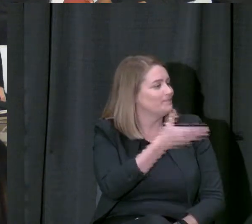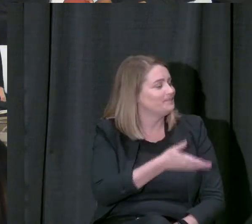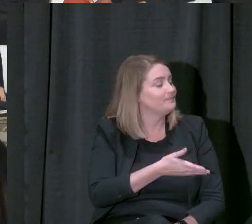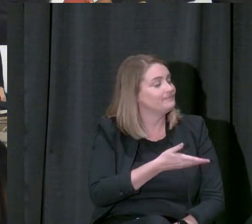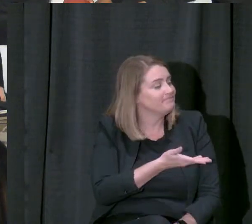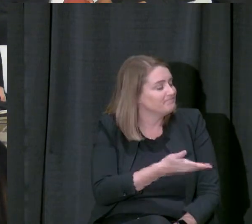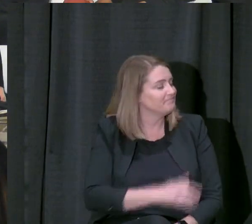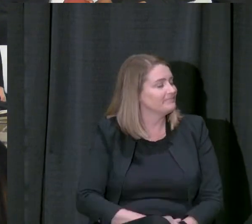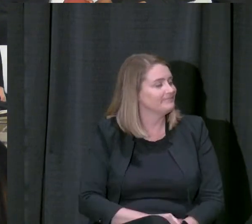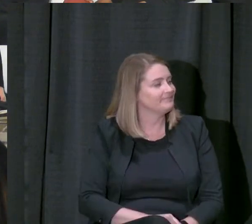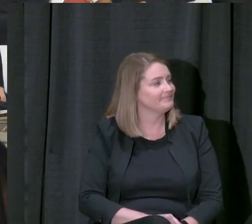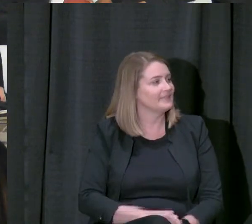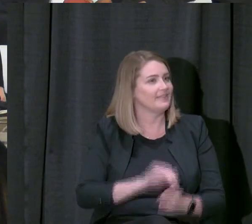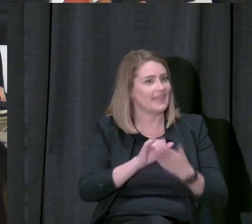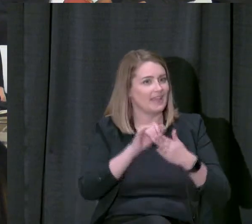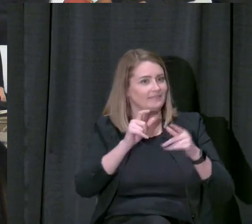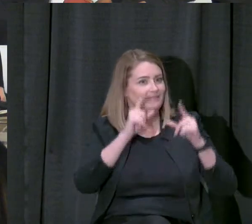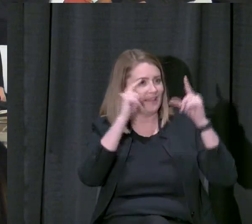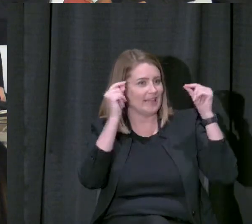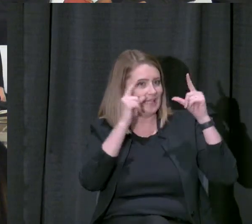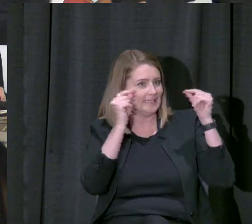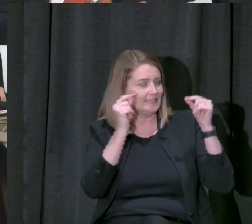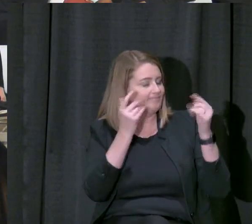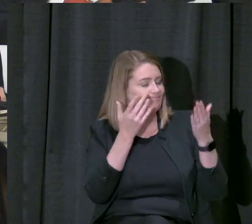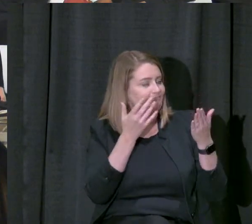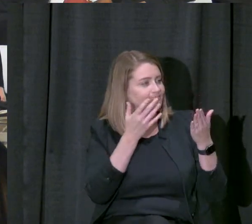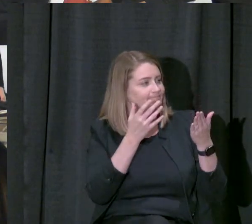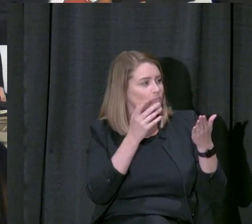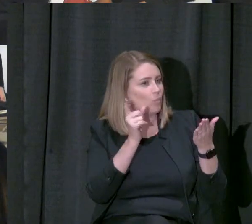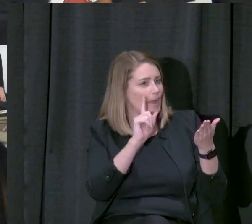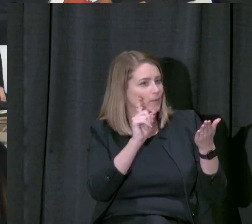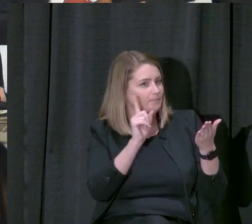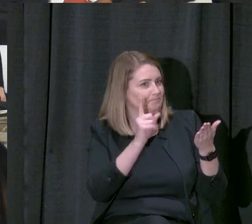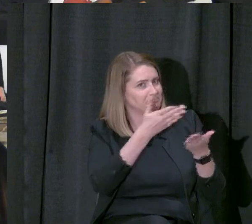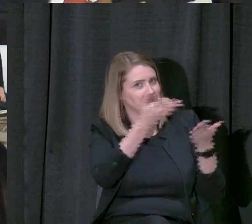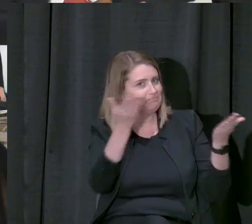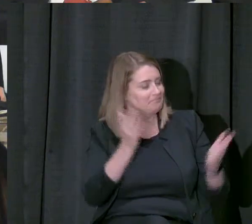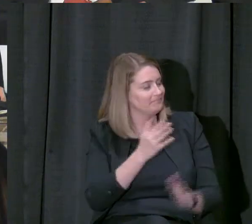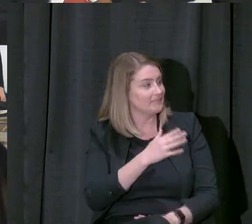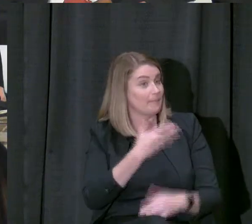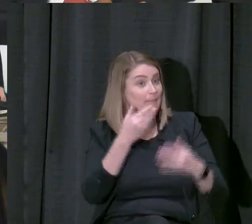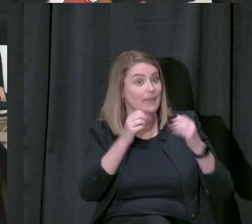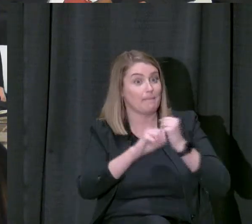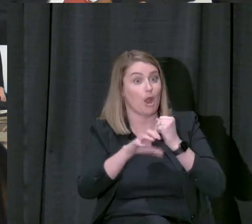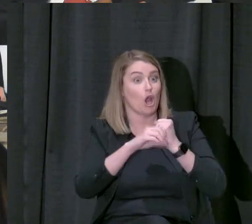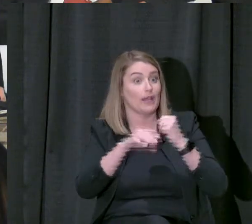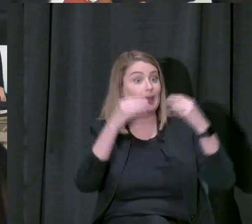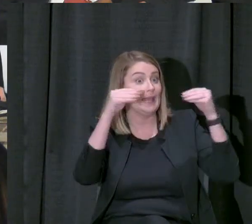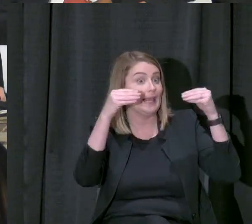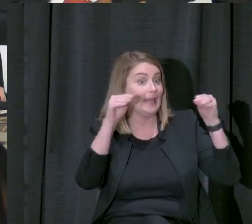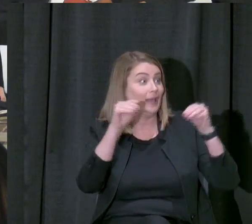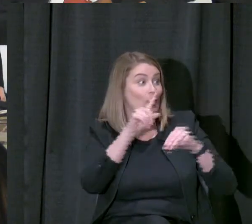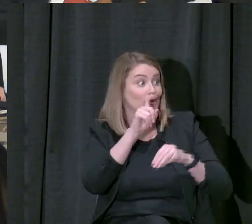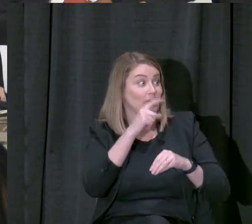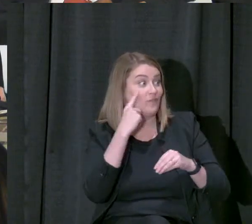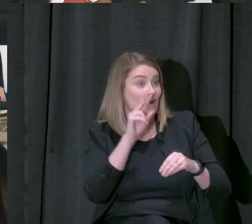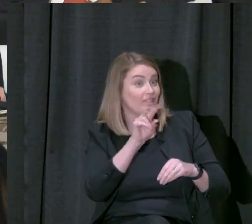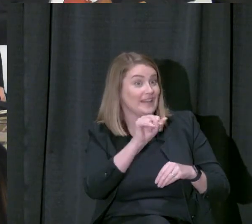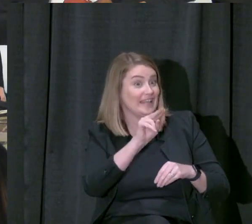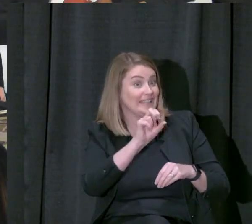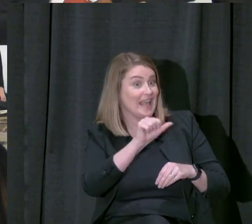who's using the Envision glasses? Where you have them? Maybe that's a marketing question, Vanessa. I'm not sure. Yeah, I mean,